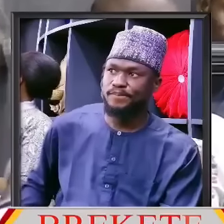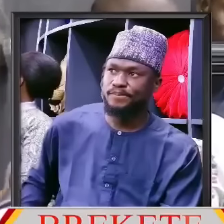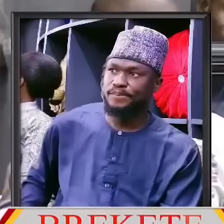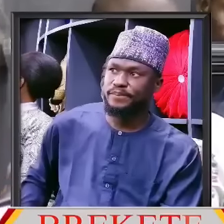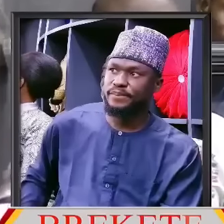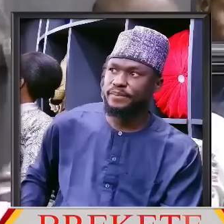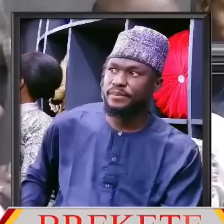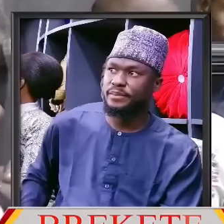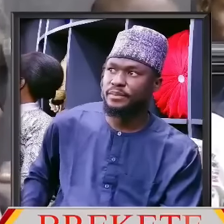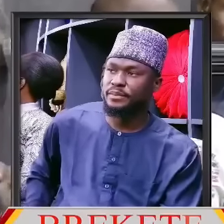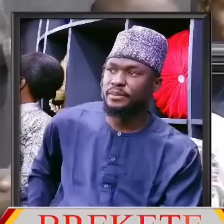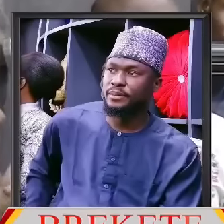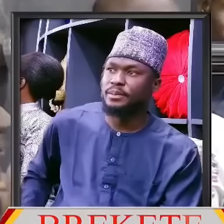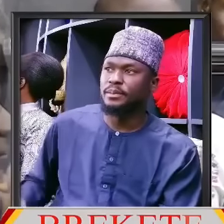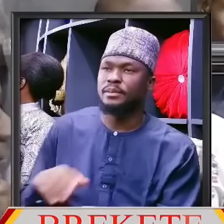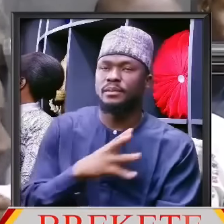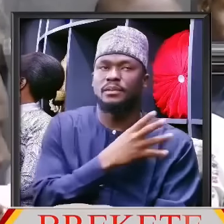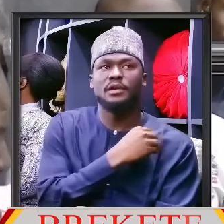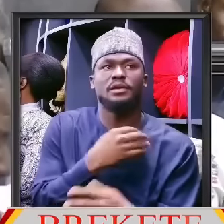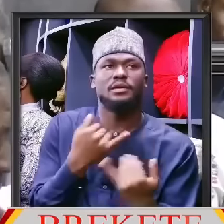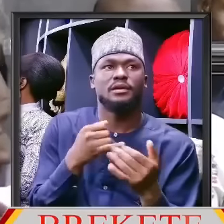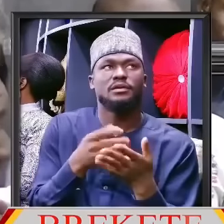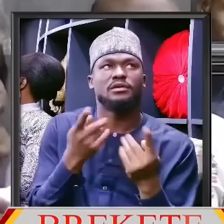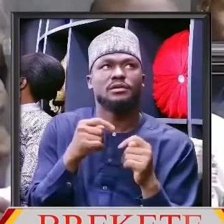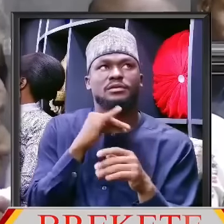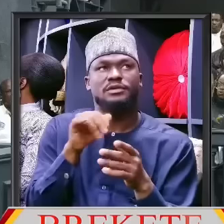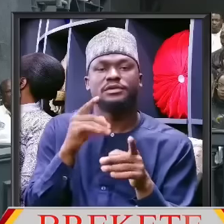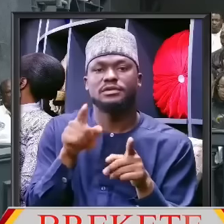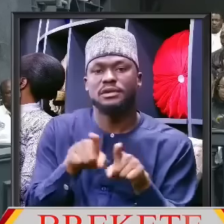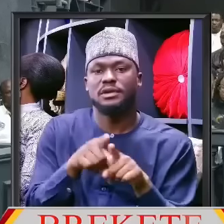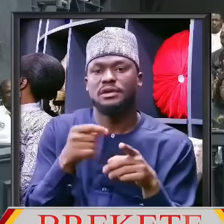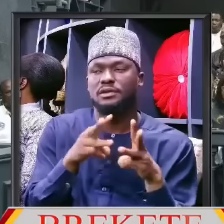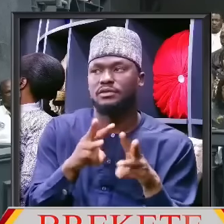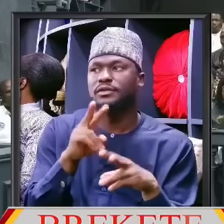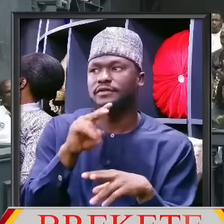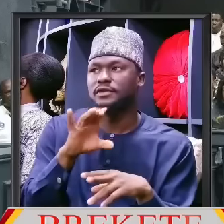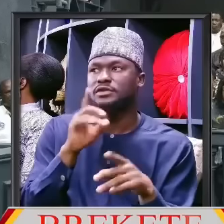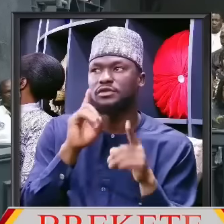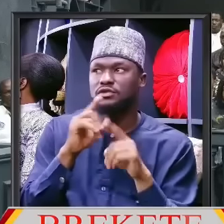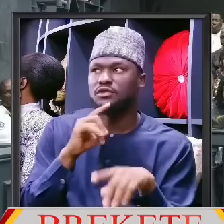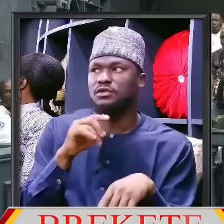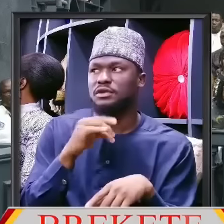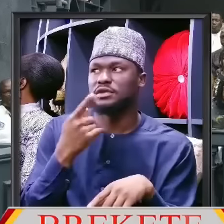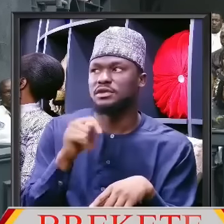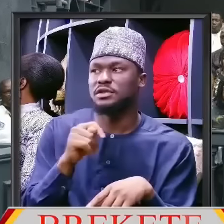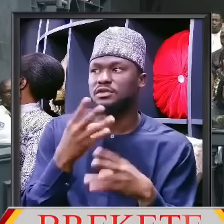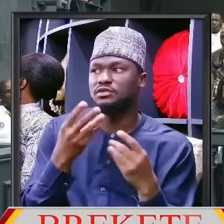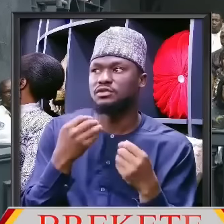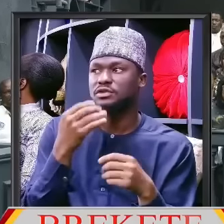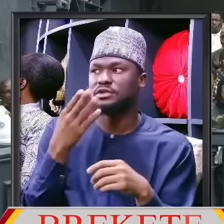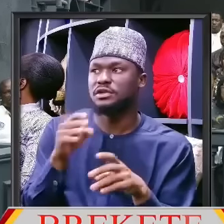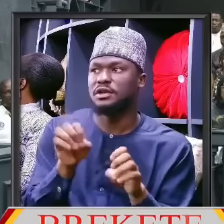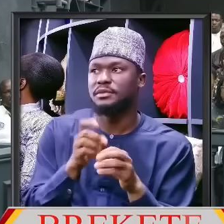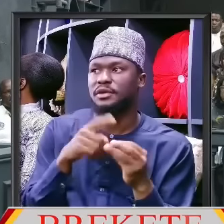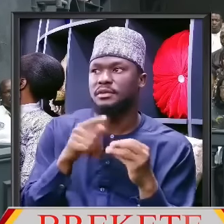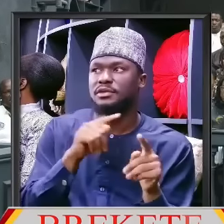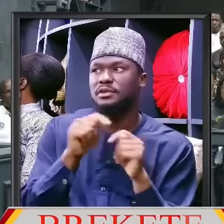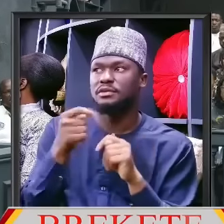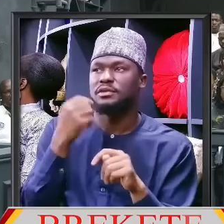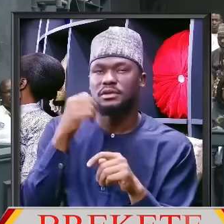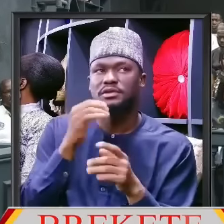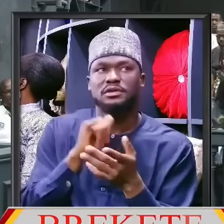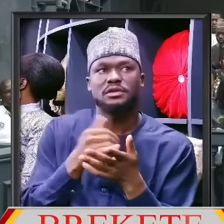at least it don't come. And the way we visit the talk should say solution day. Because even about the transfer of the students, in talk I'm